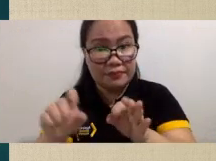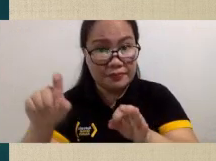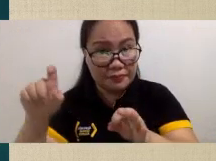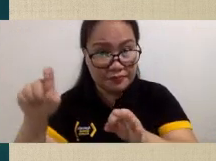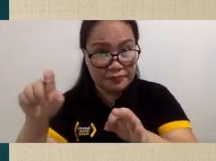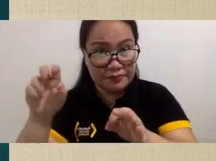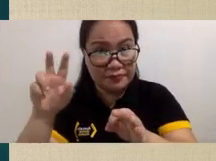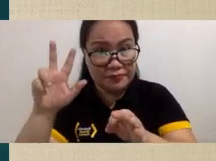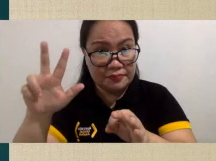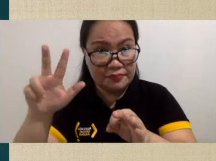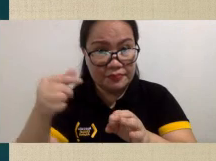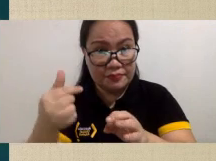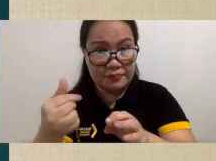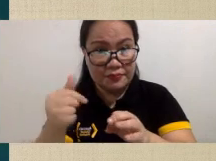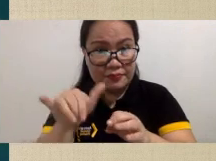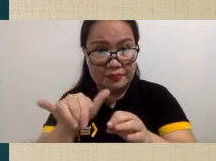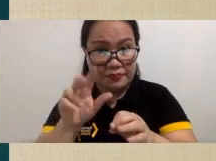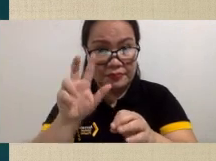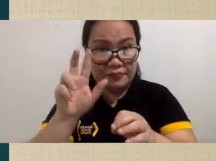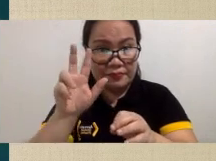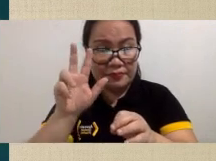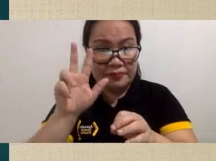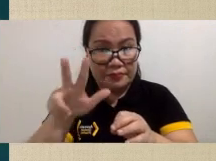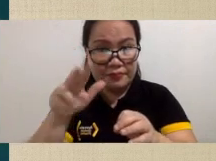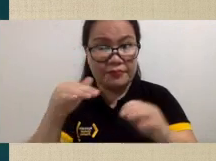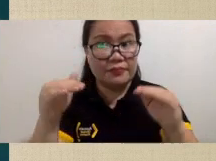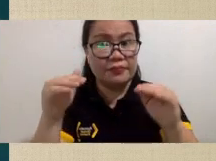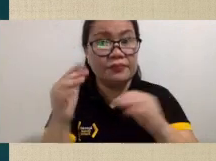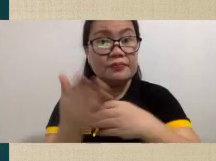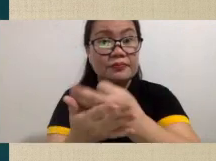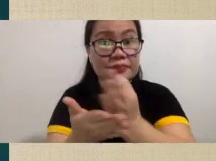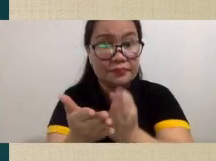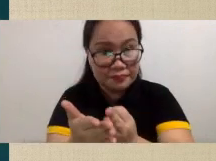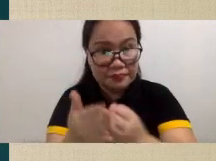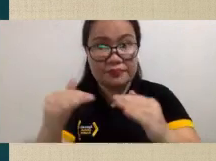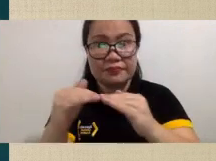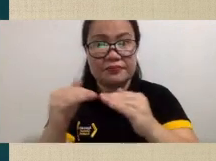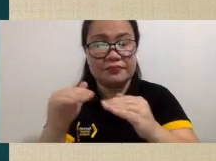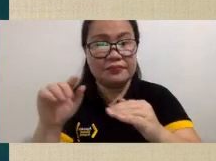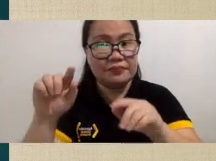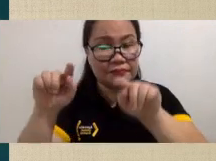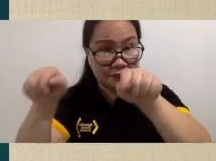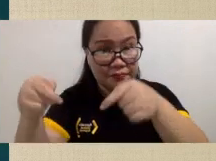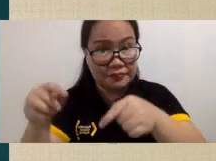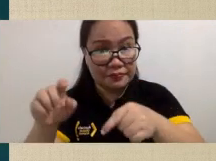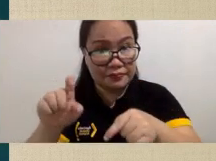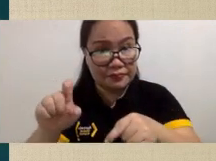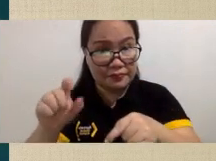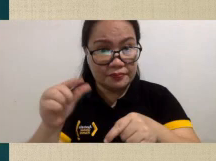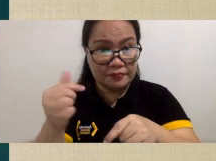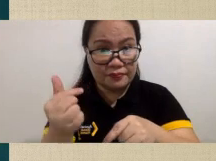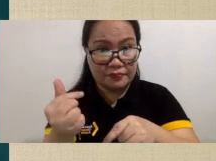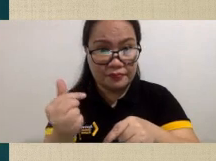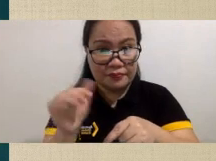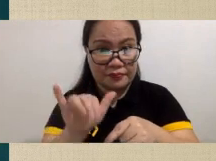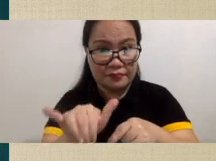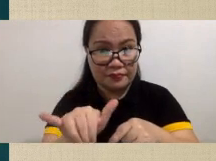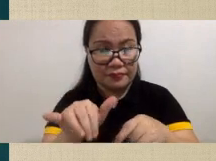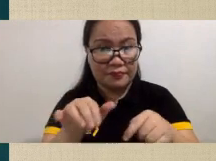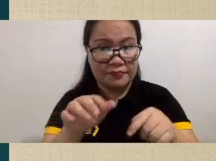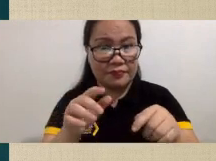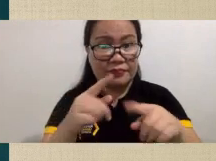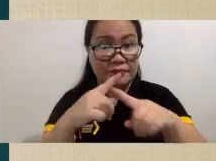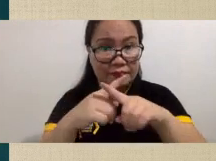y cube, dapat ang factored form niya ay x plus y times x squared minus